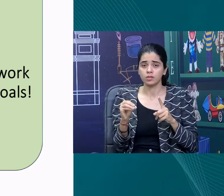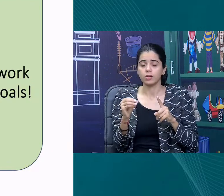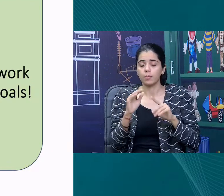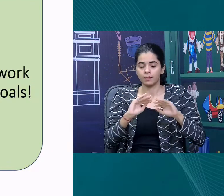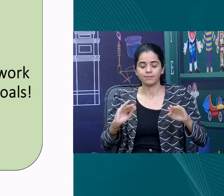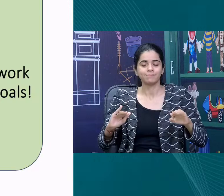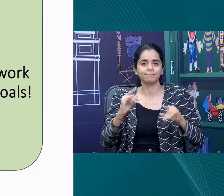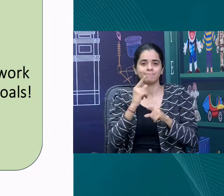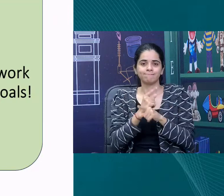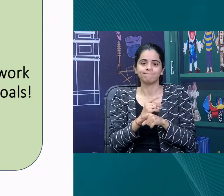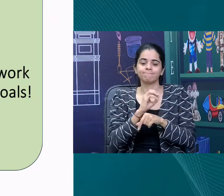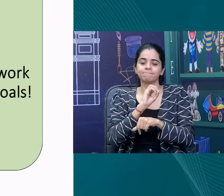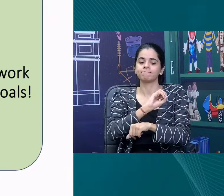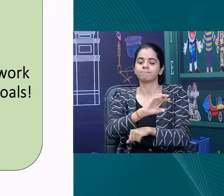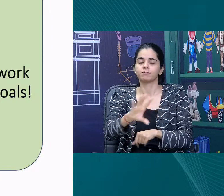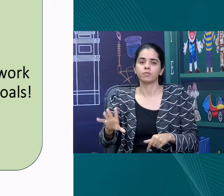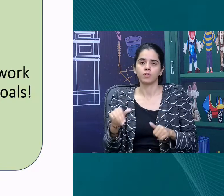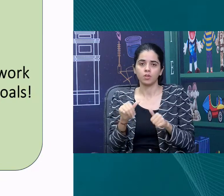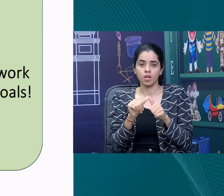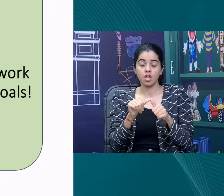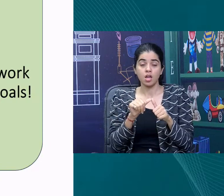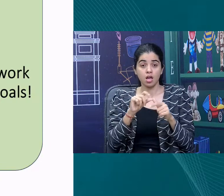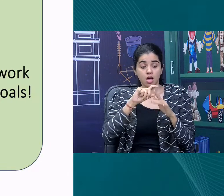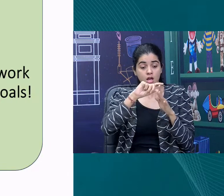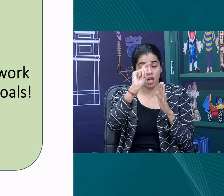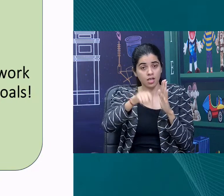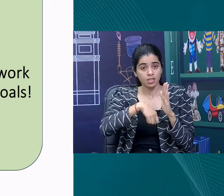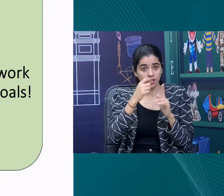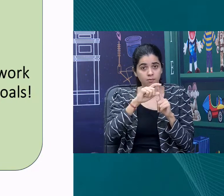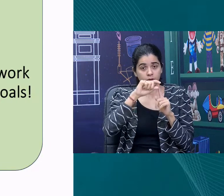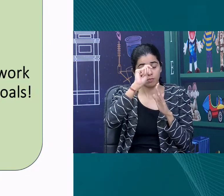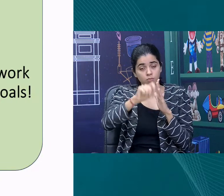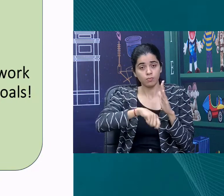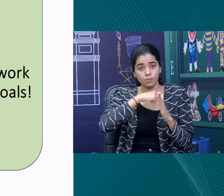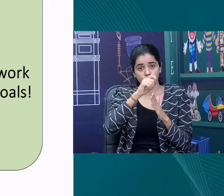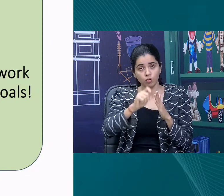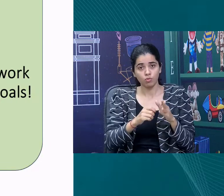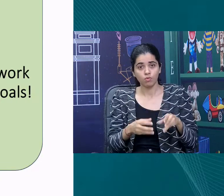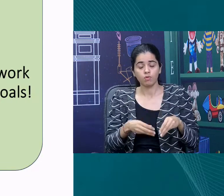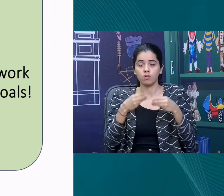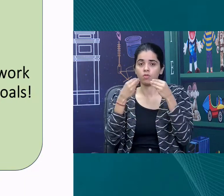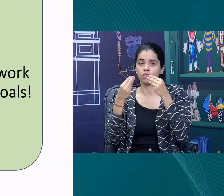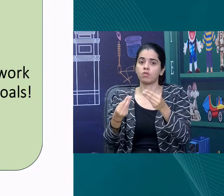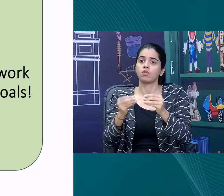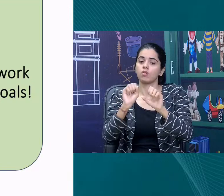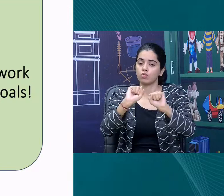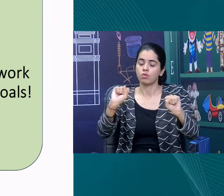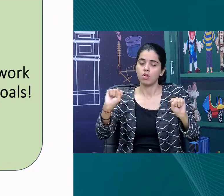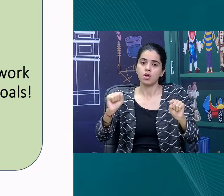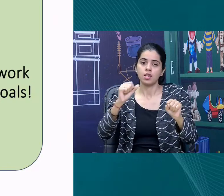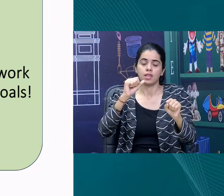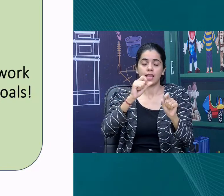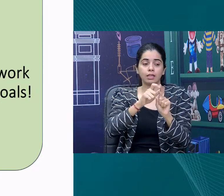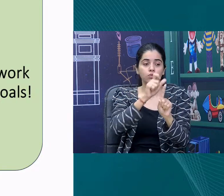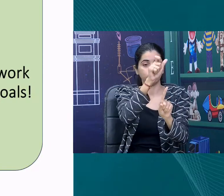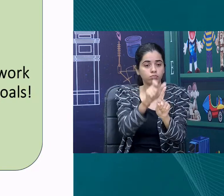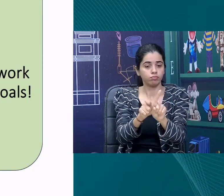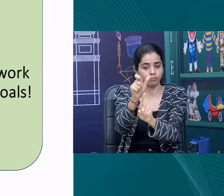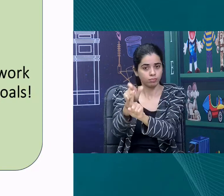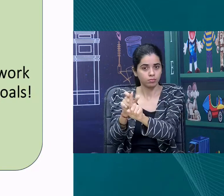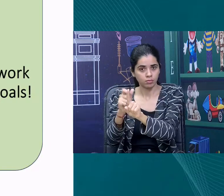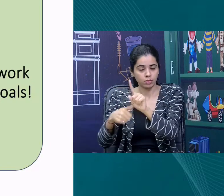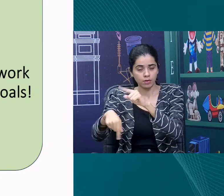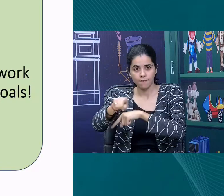them, here, assignments and homework are going to be based on your personal goals, how much you